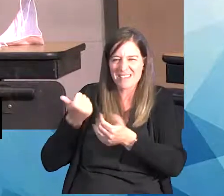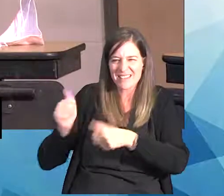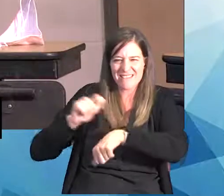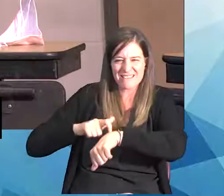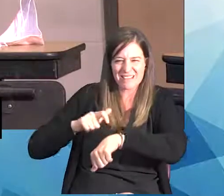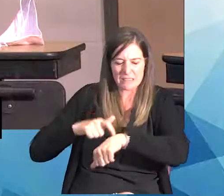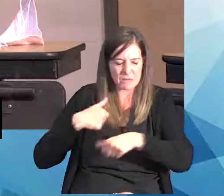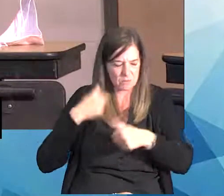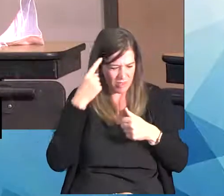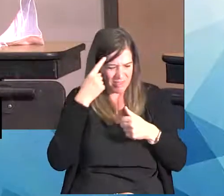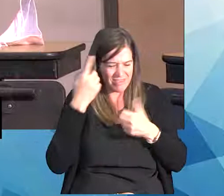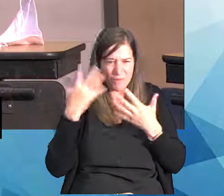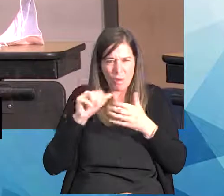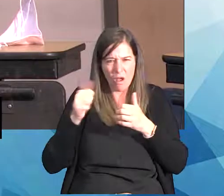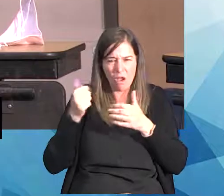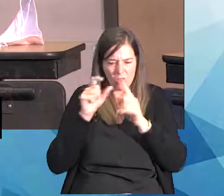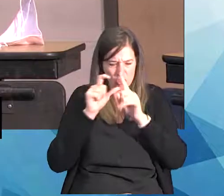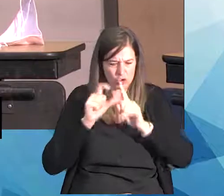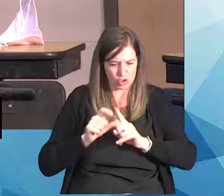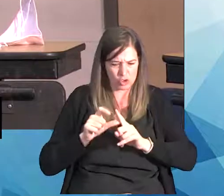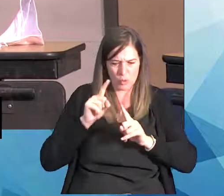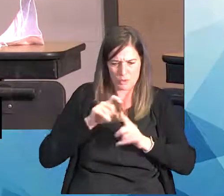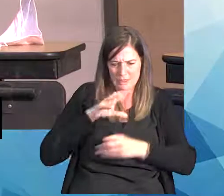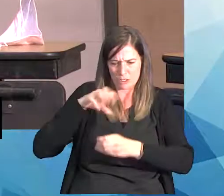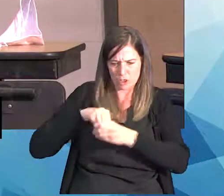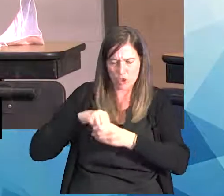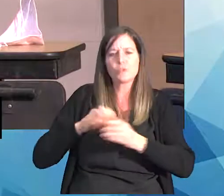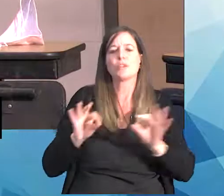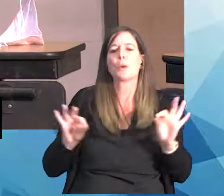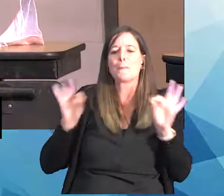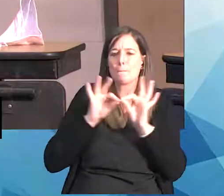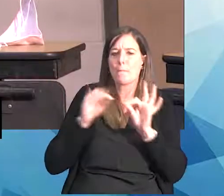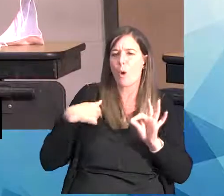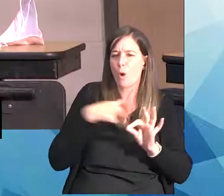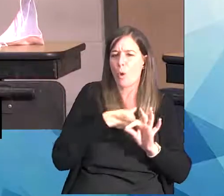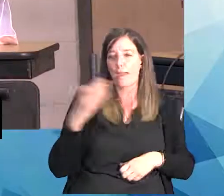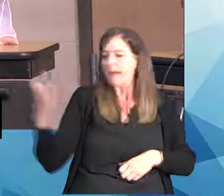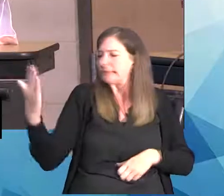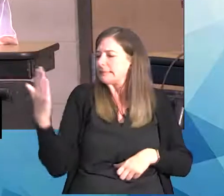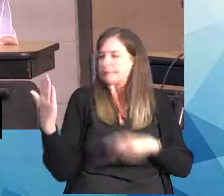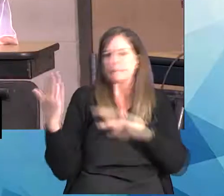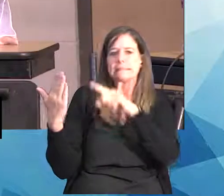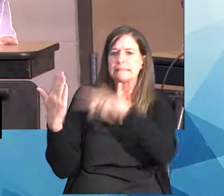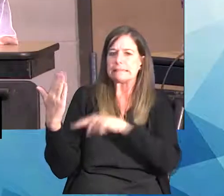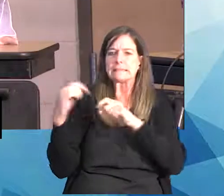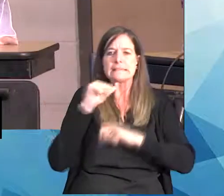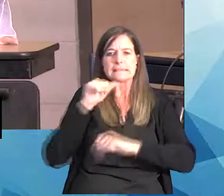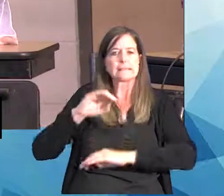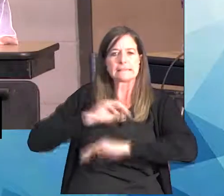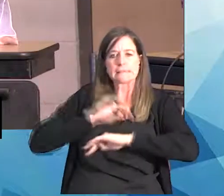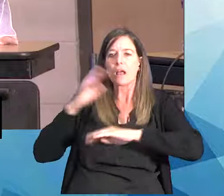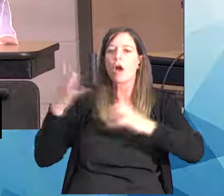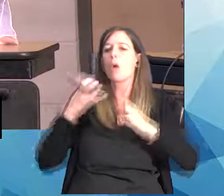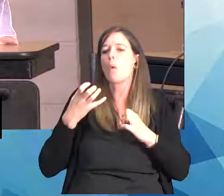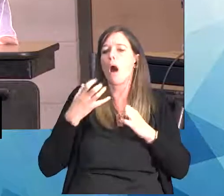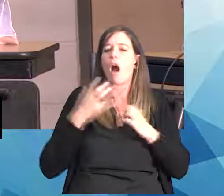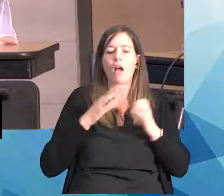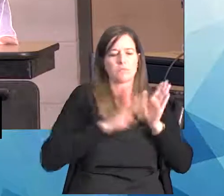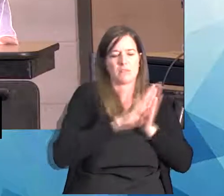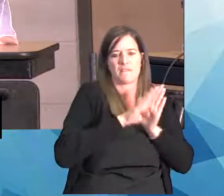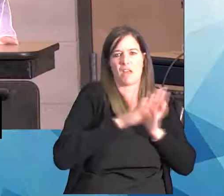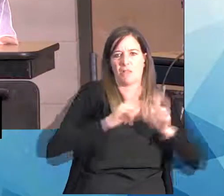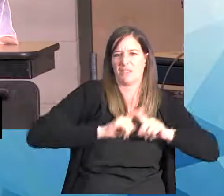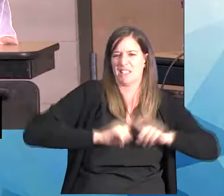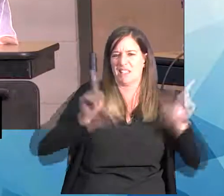might need, but I think that's it. As long as we had that unilateral right to termination and more sustainable selection or a more permanent